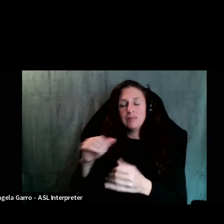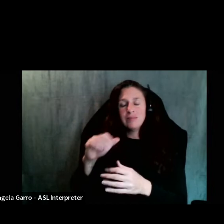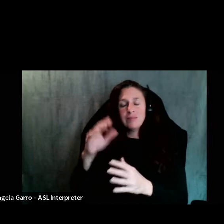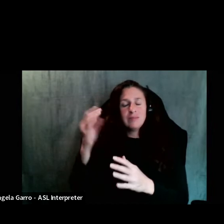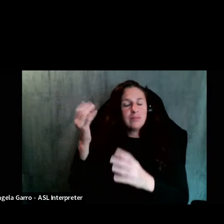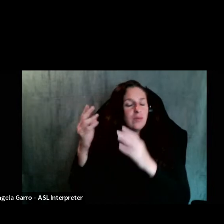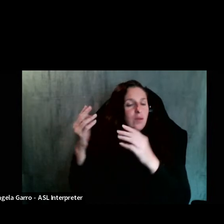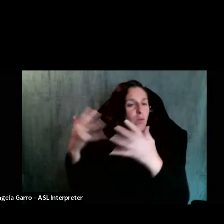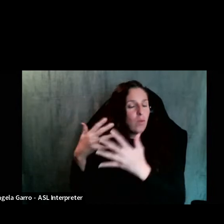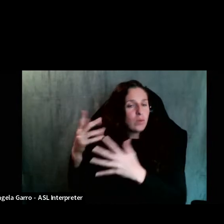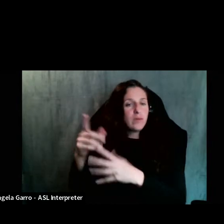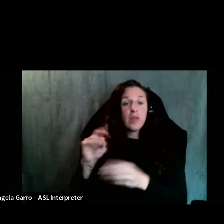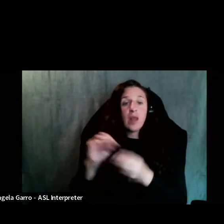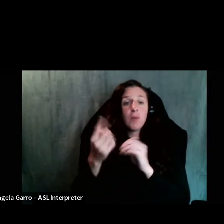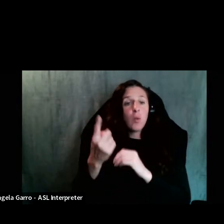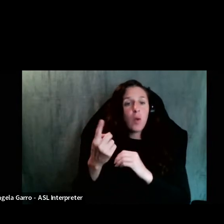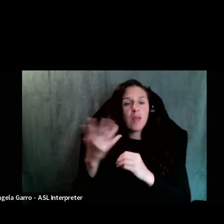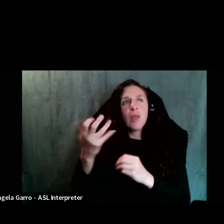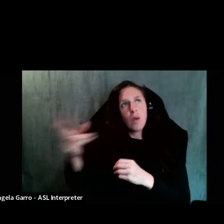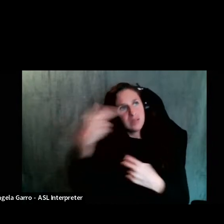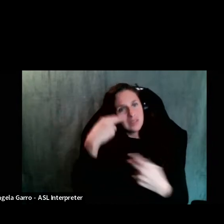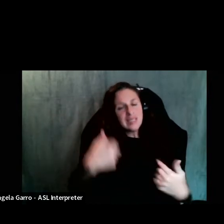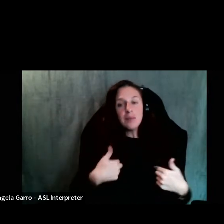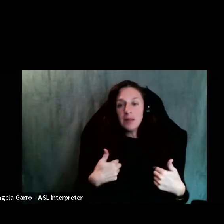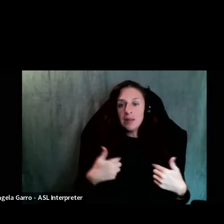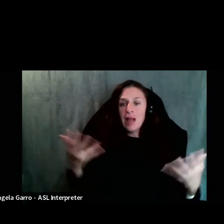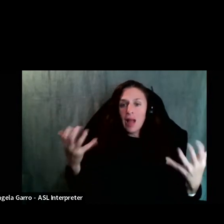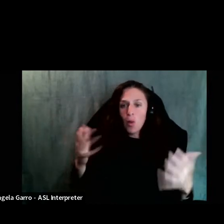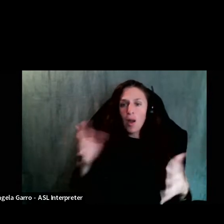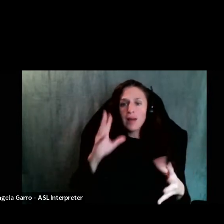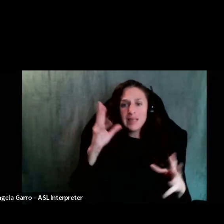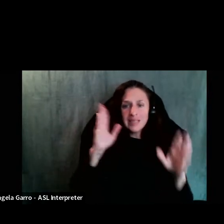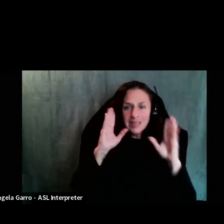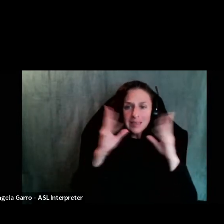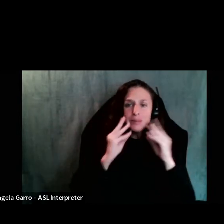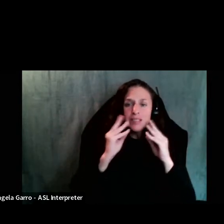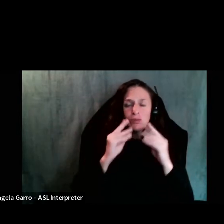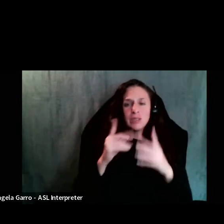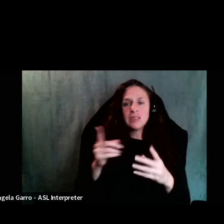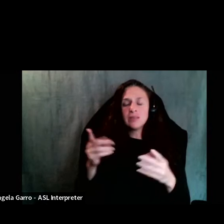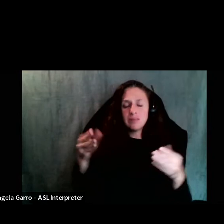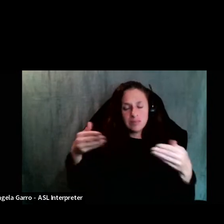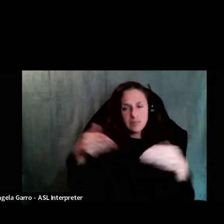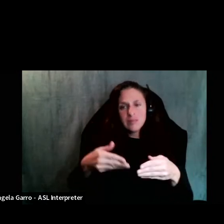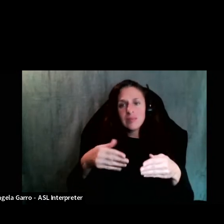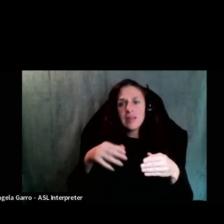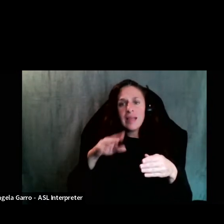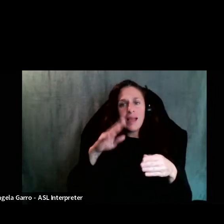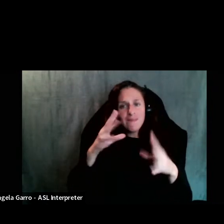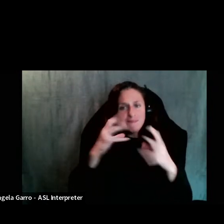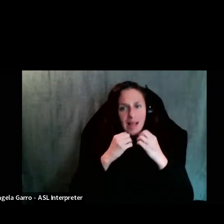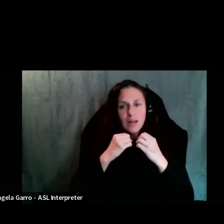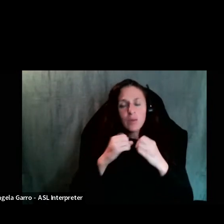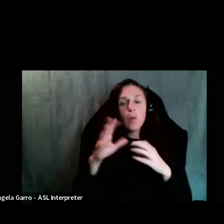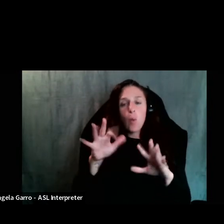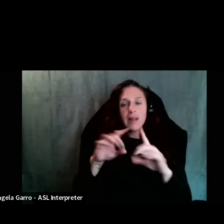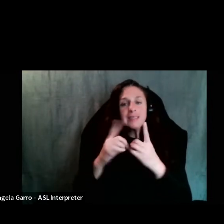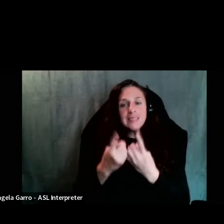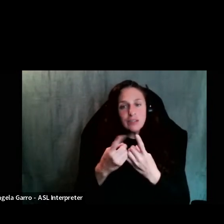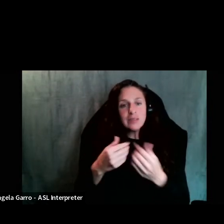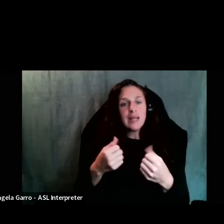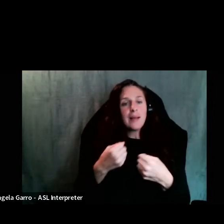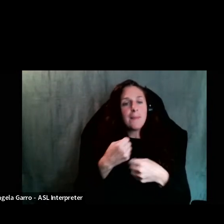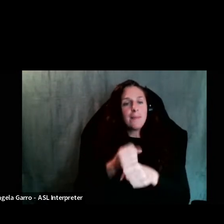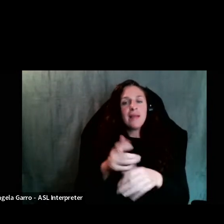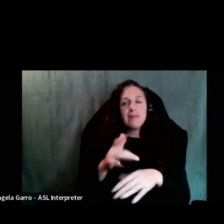I have heard from them is that they want to be seen. They want their experiences to be centered and valued. They want our district to make space for their pain and processing